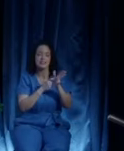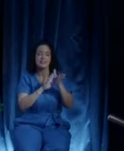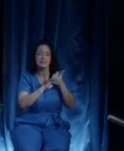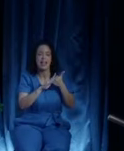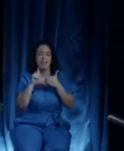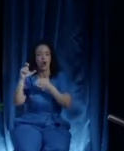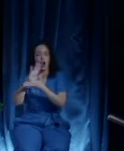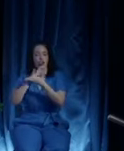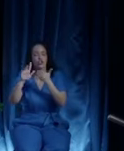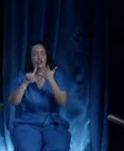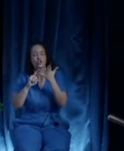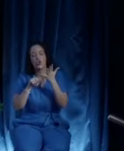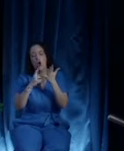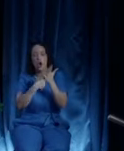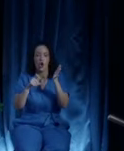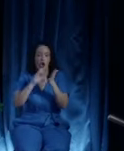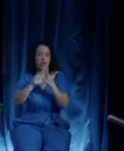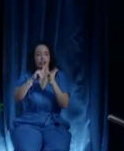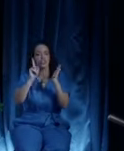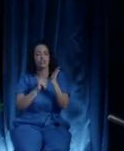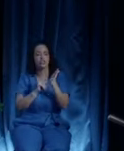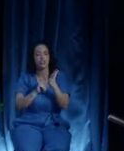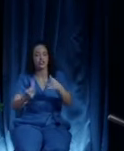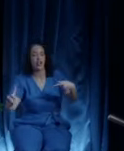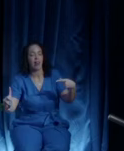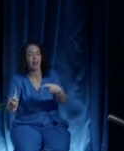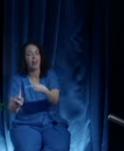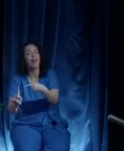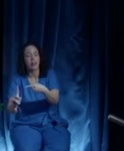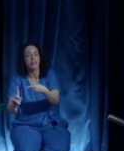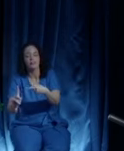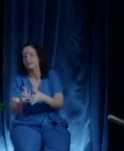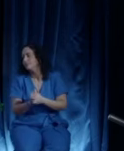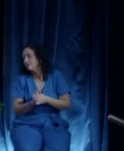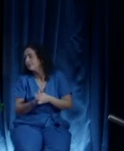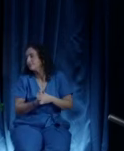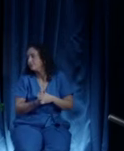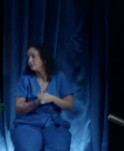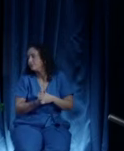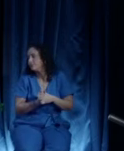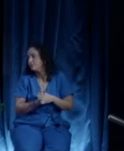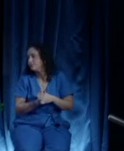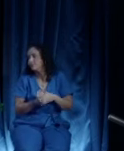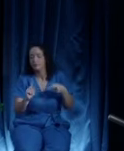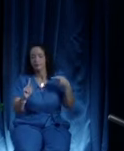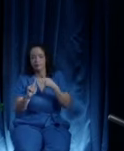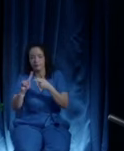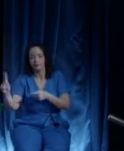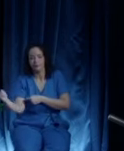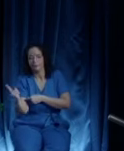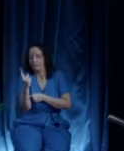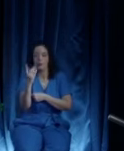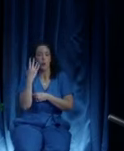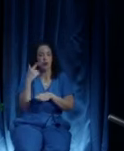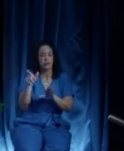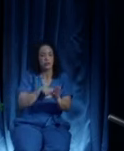book, The Favourite, all over again. But yes, I mean, she was, you know, she came when I was much younger. It was